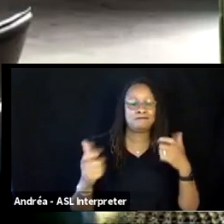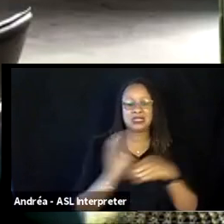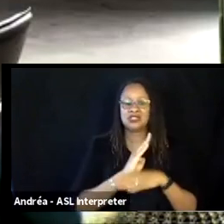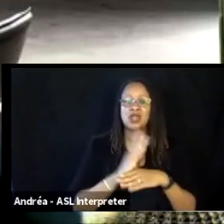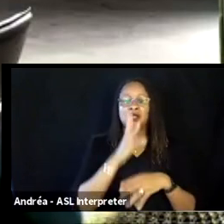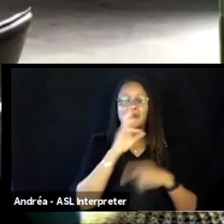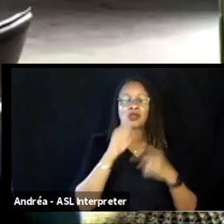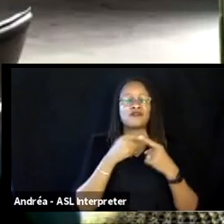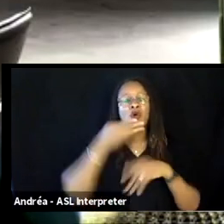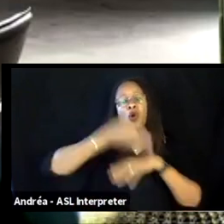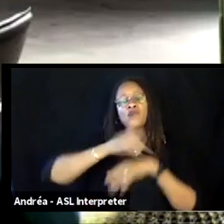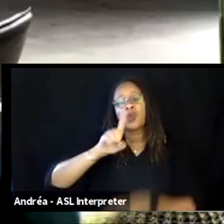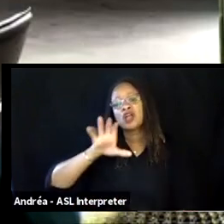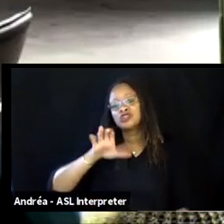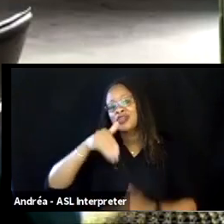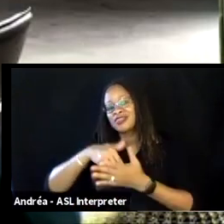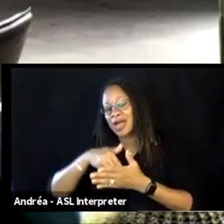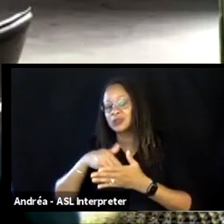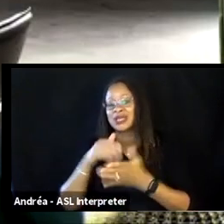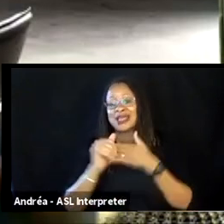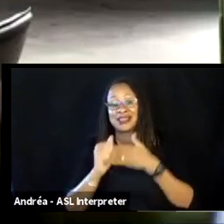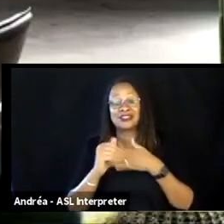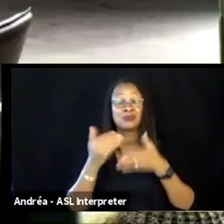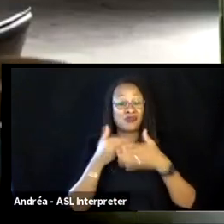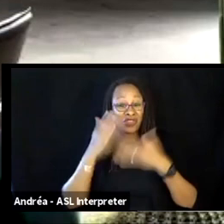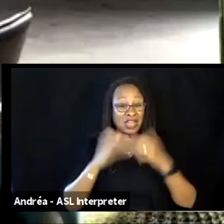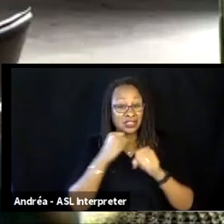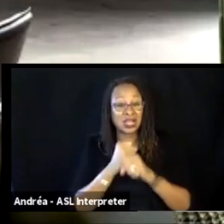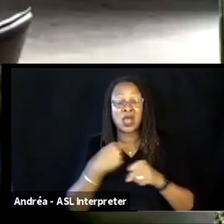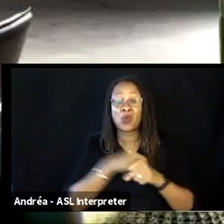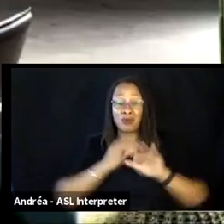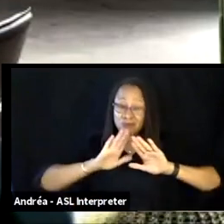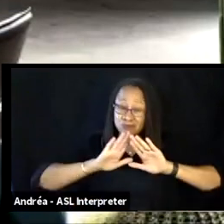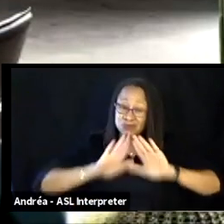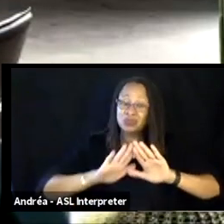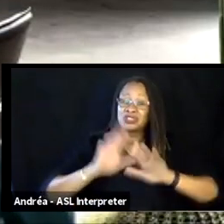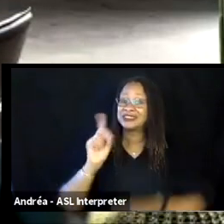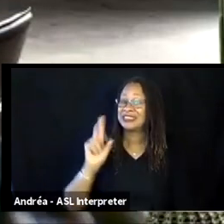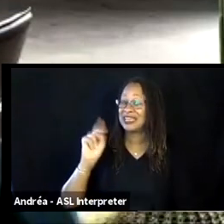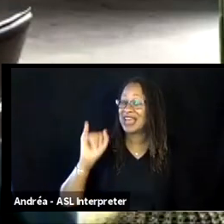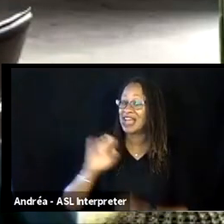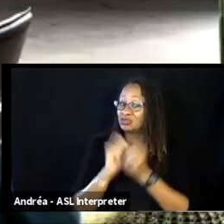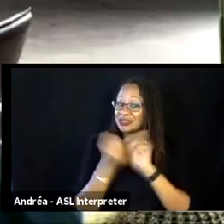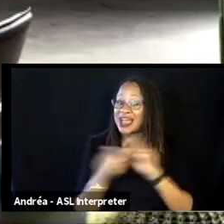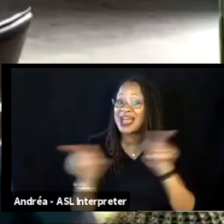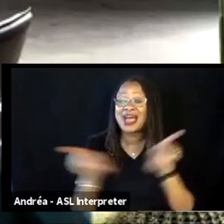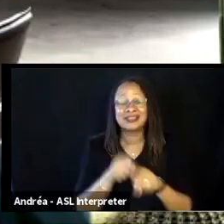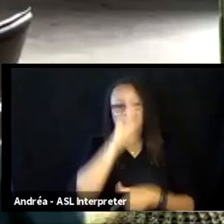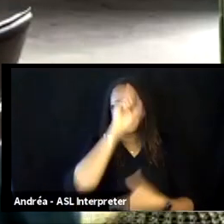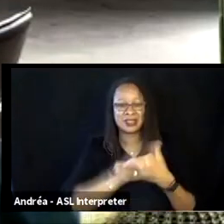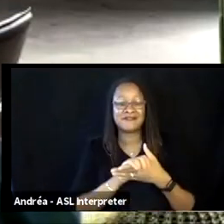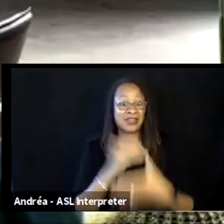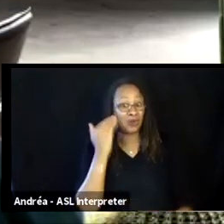over 100,000 leaders, even before the end of the year. We're pushing D&I transformation, as I believe, and I